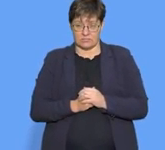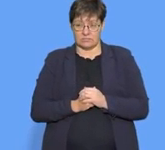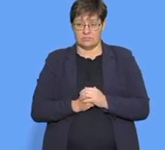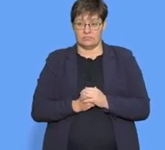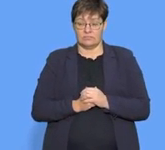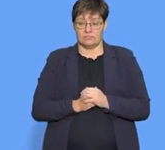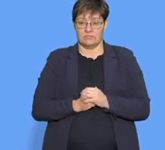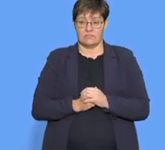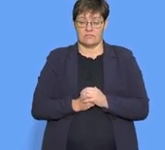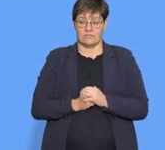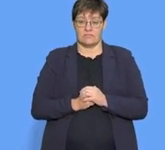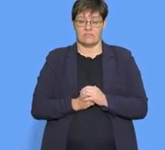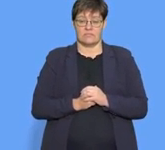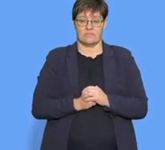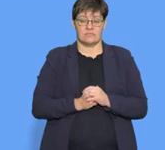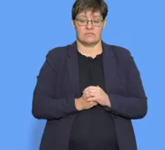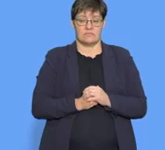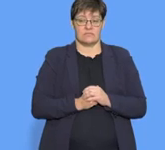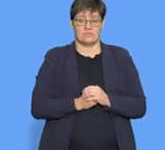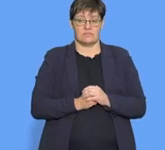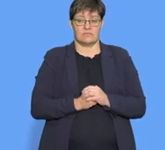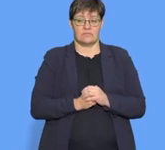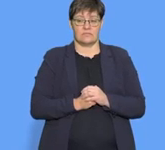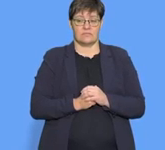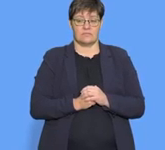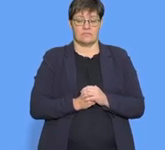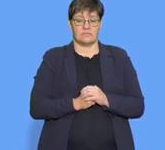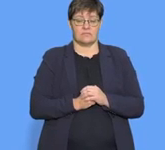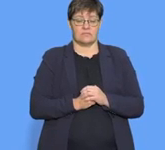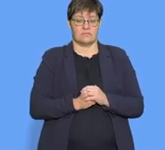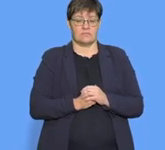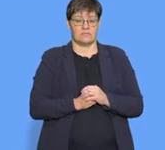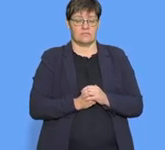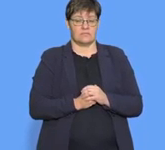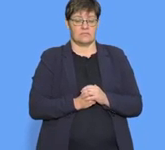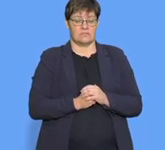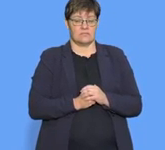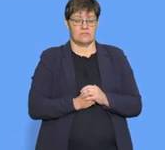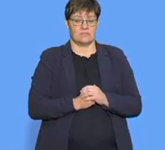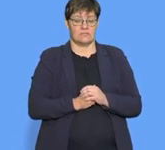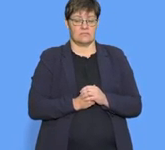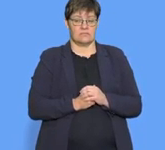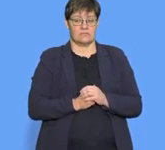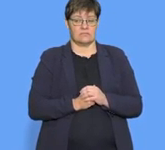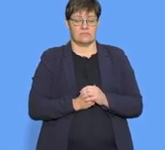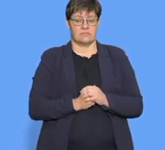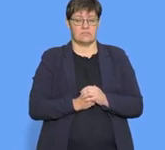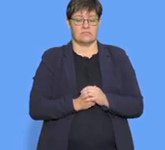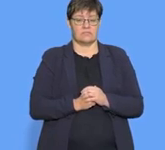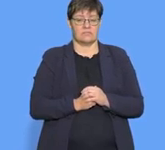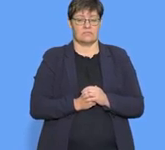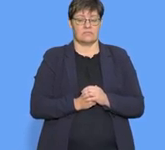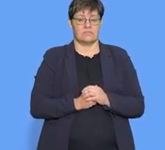A to D will be 5 meters as well. So AD is 5 meters and DC 5 meters. Both of these are